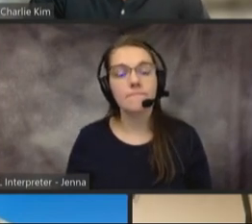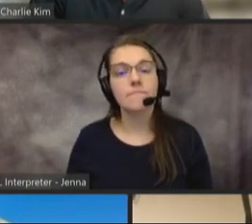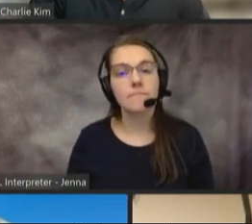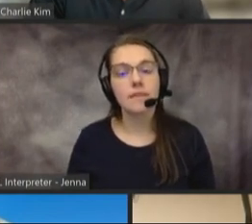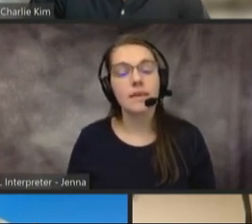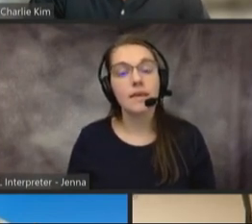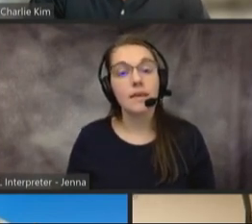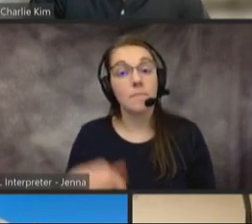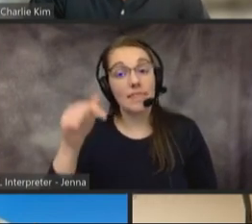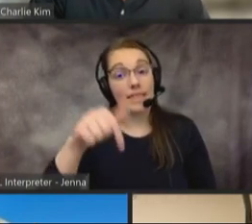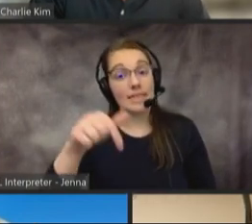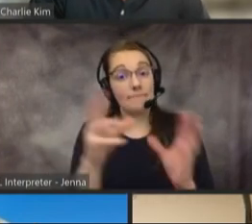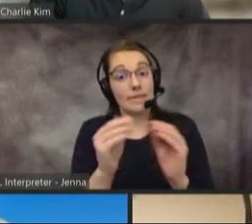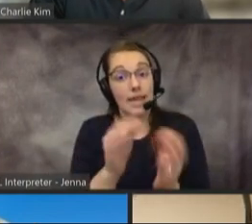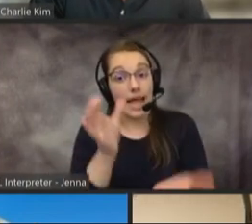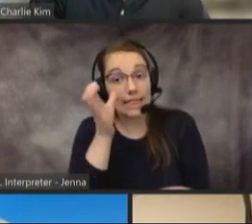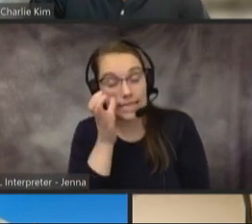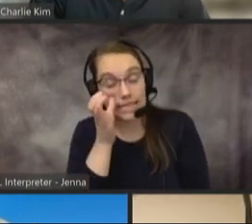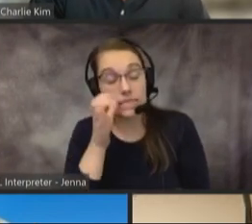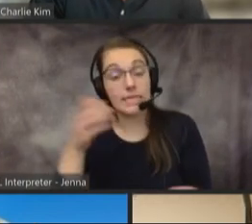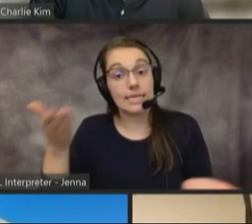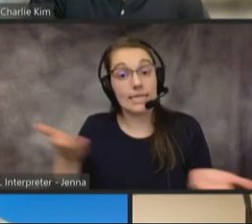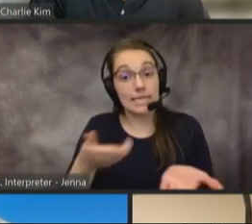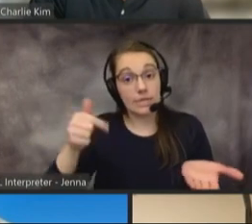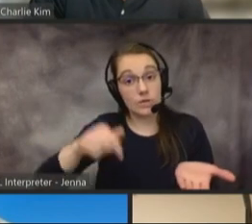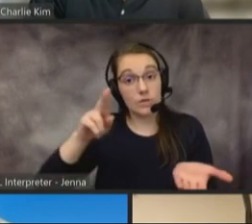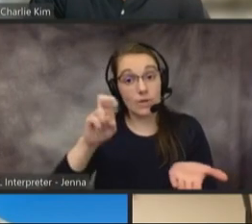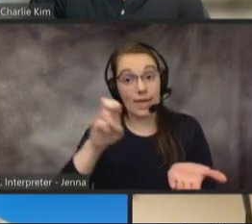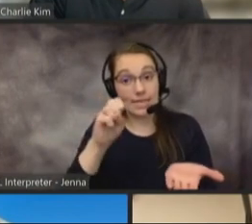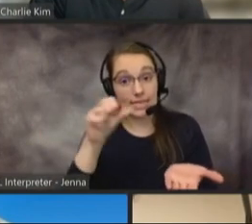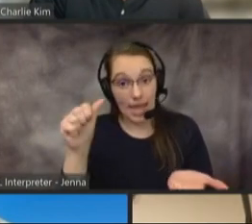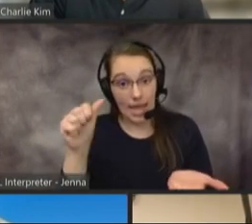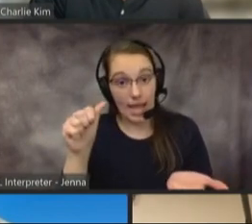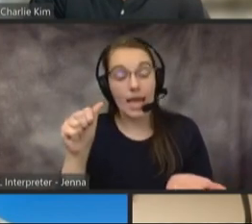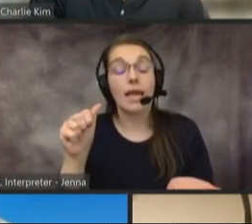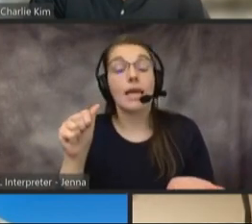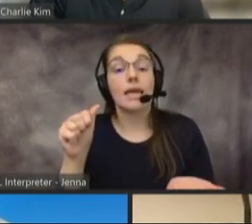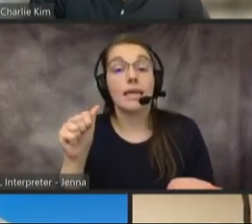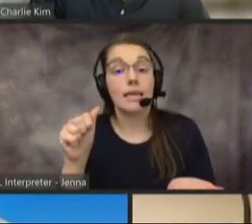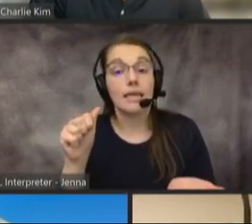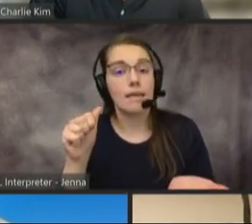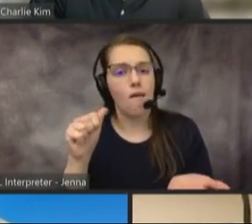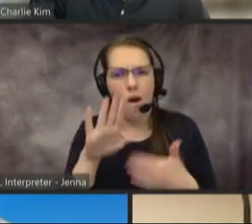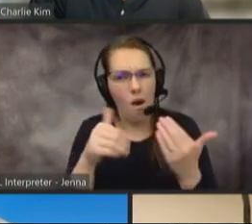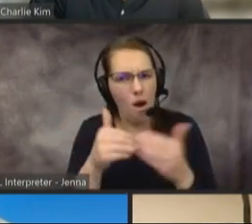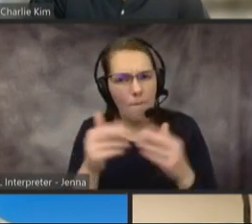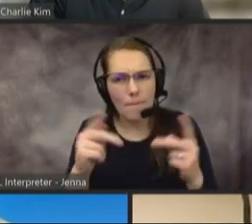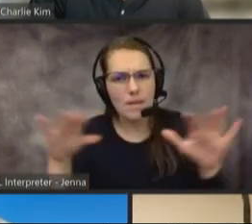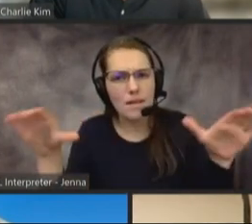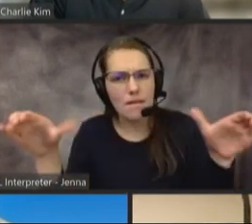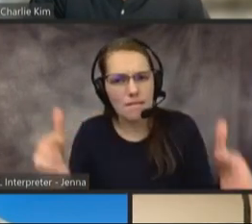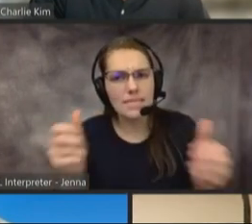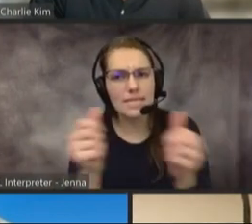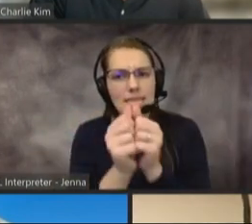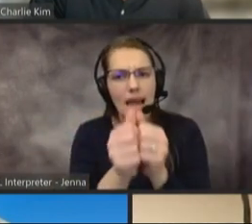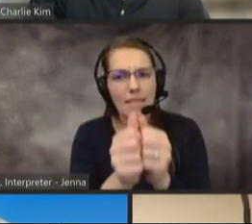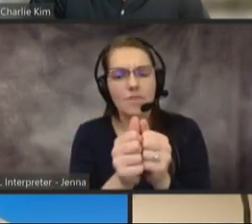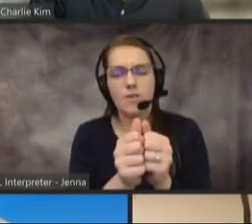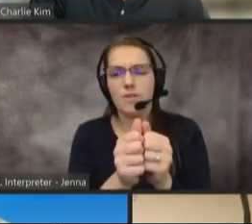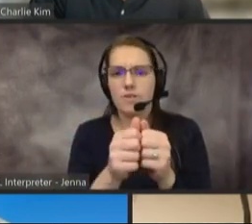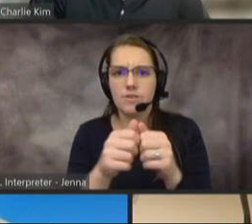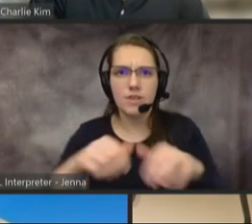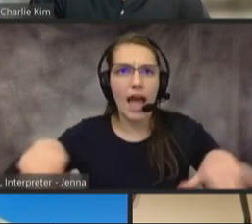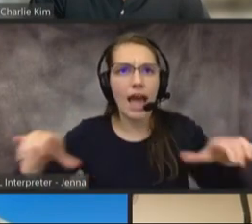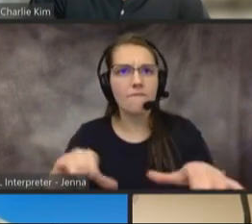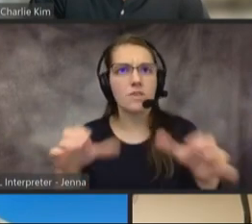to promoting disability inclusion, all states come together and combine the effort looking